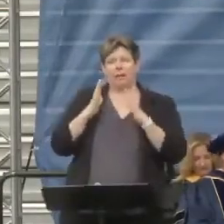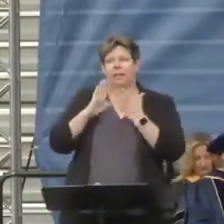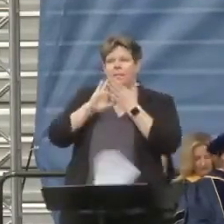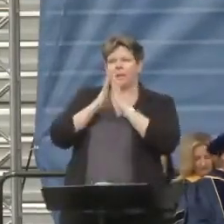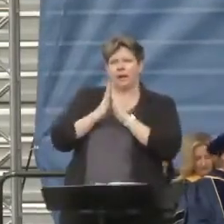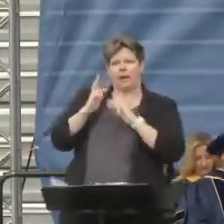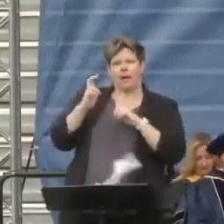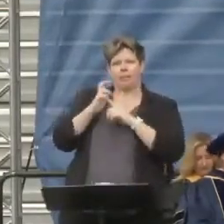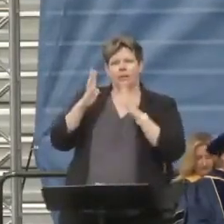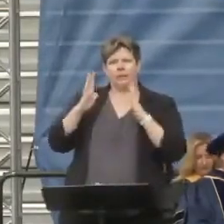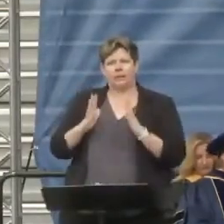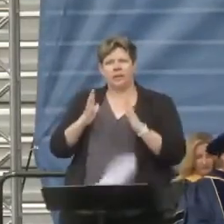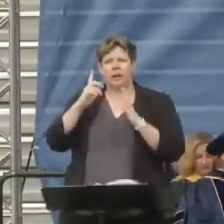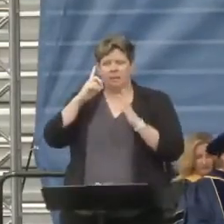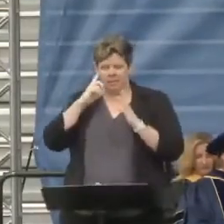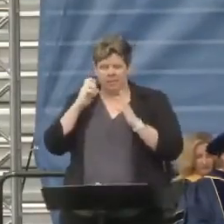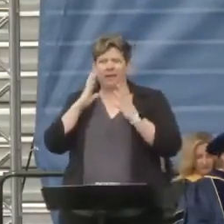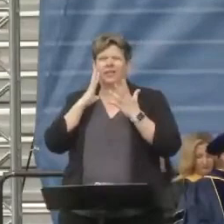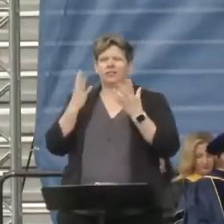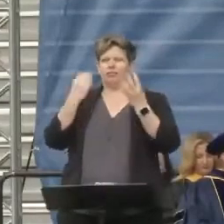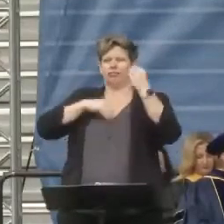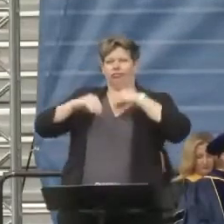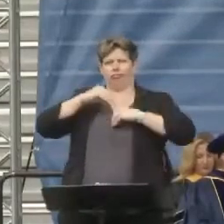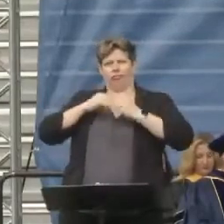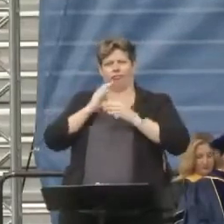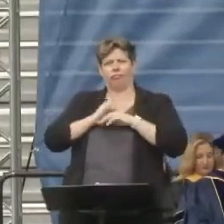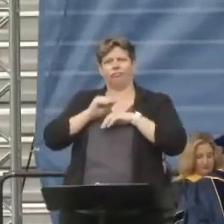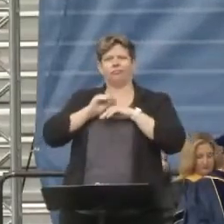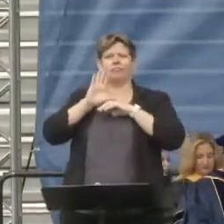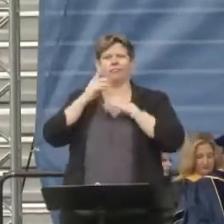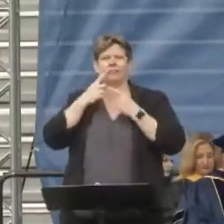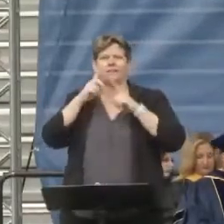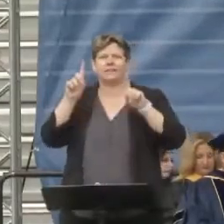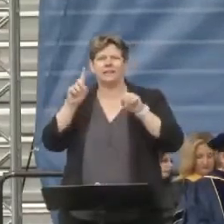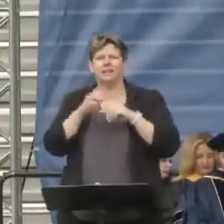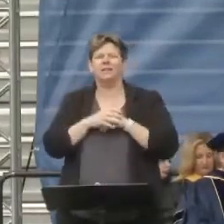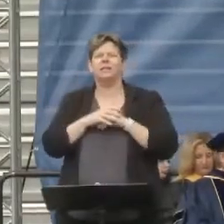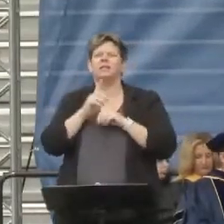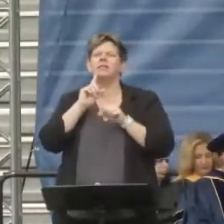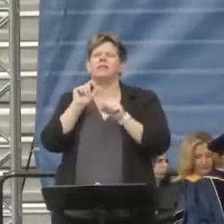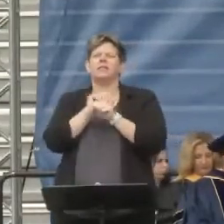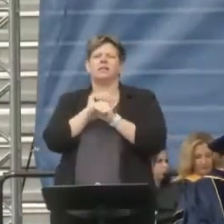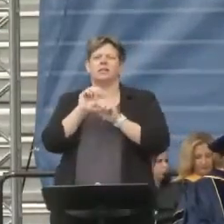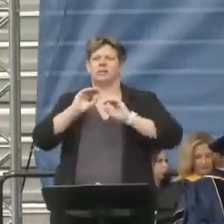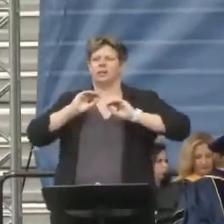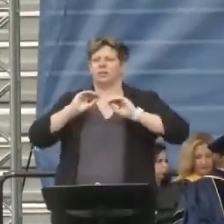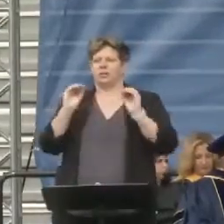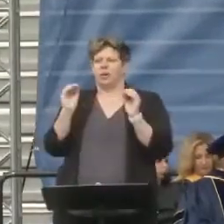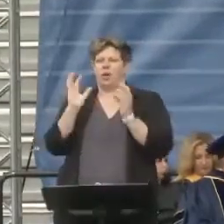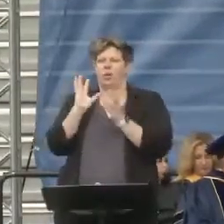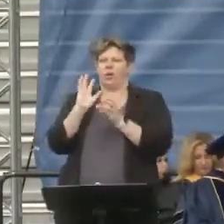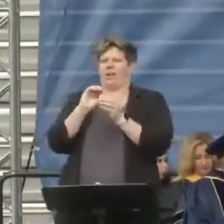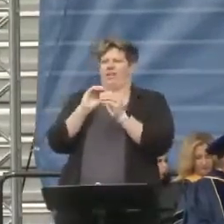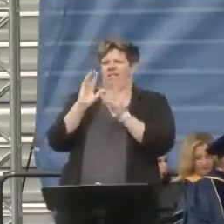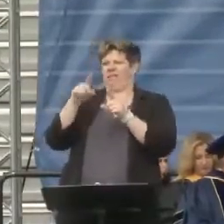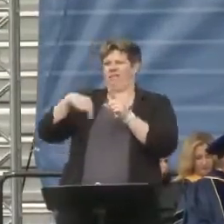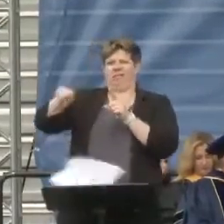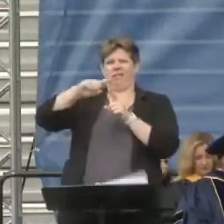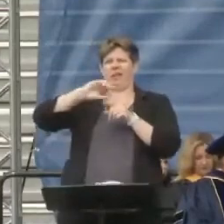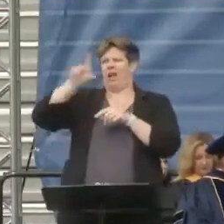by setbacks." Moreover, there is quite literally No one in the